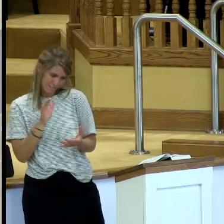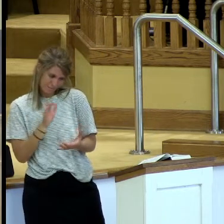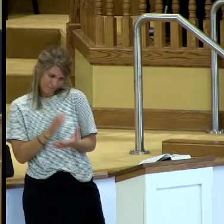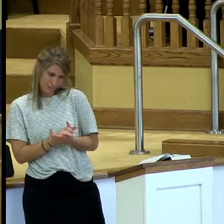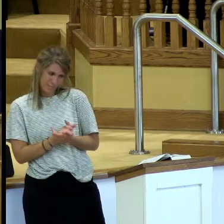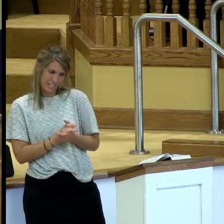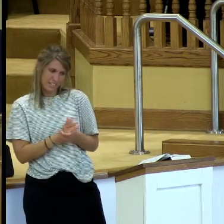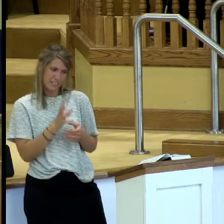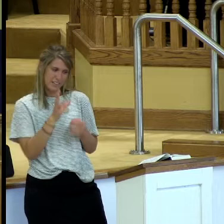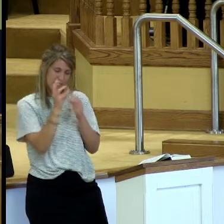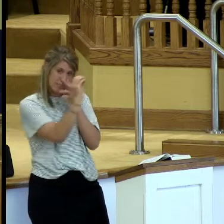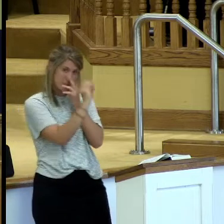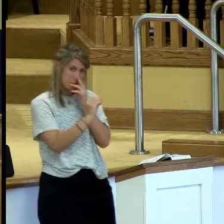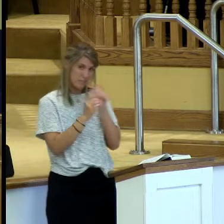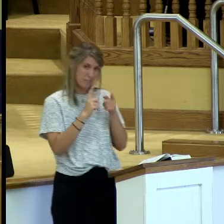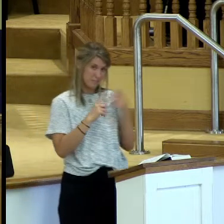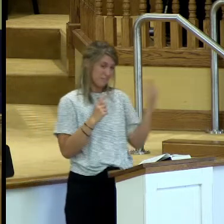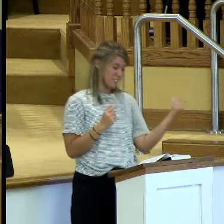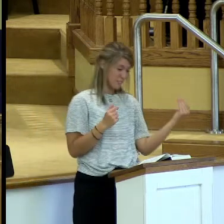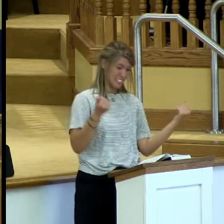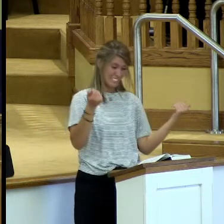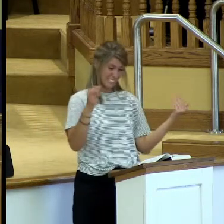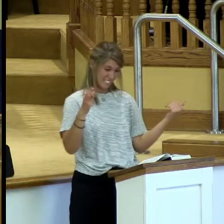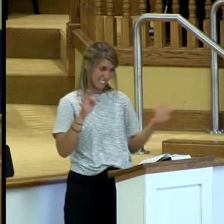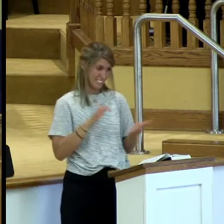pregnancies a year belong to 15 to 19-year-olds.